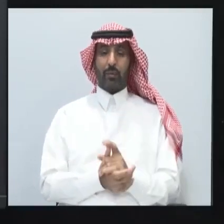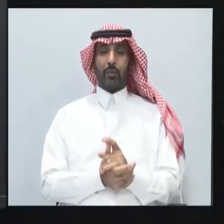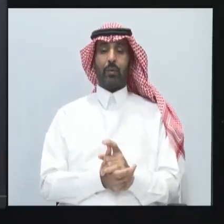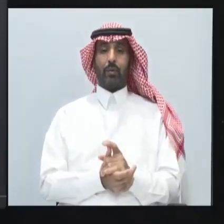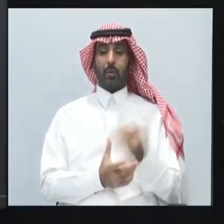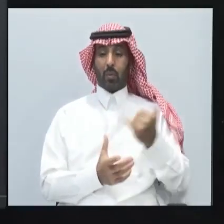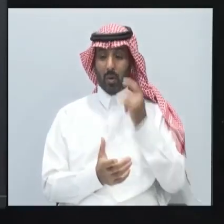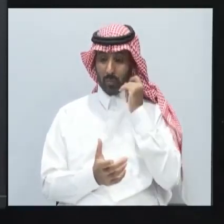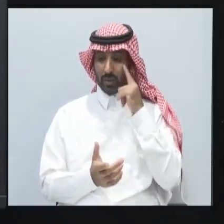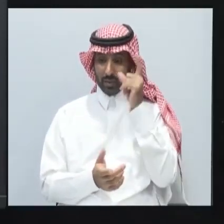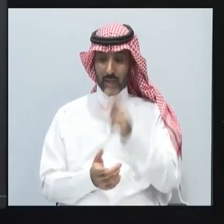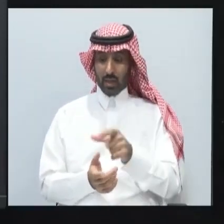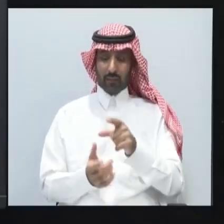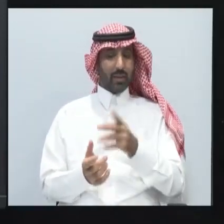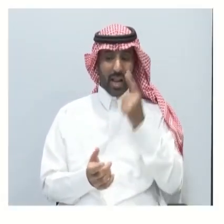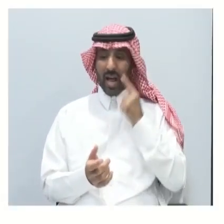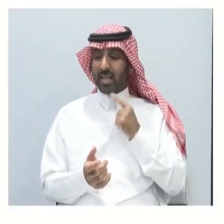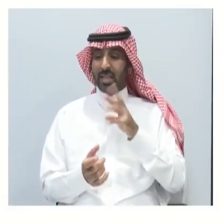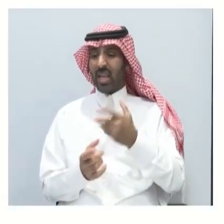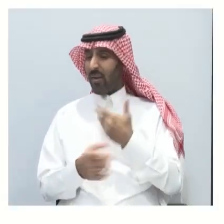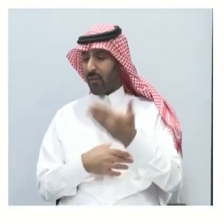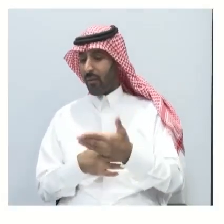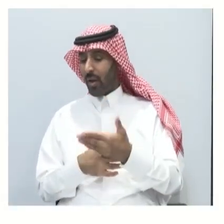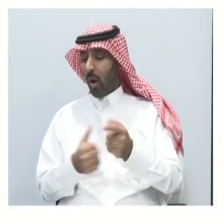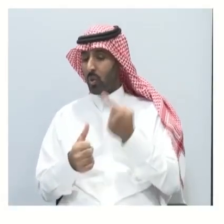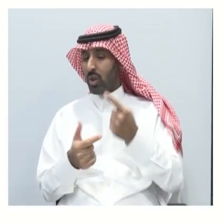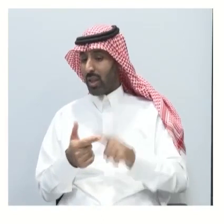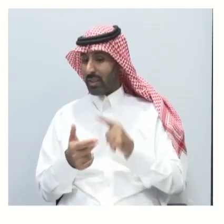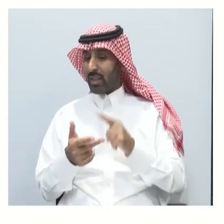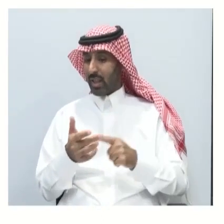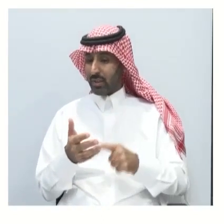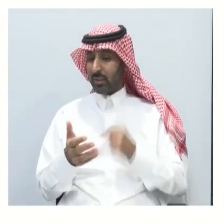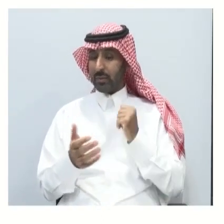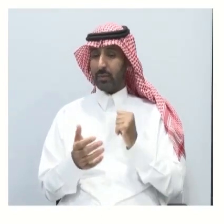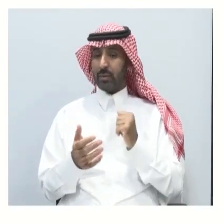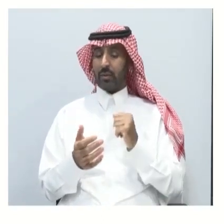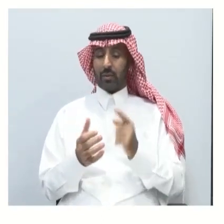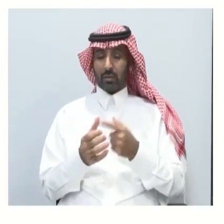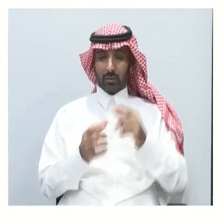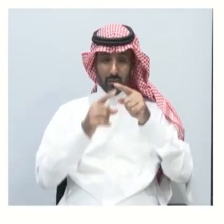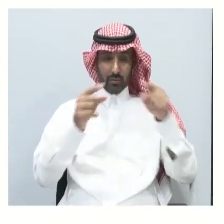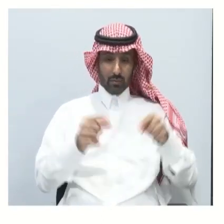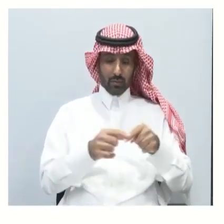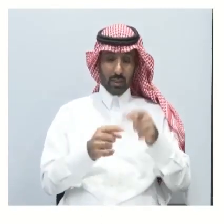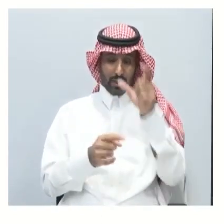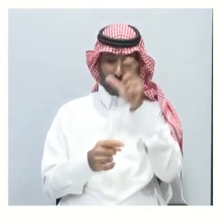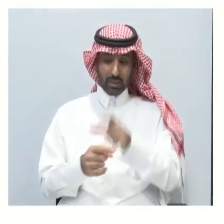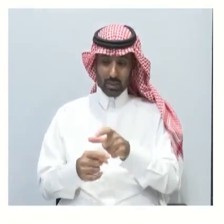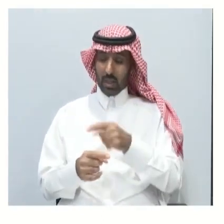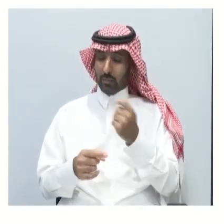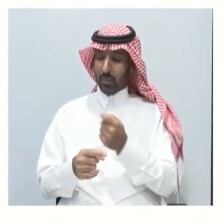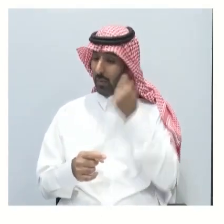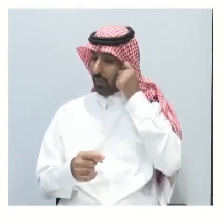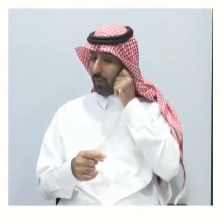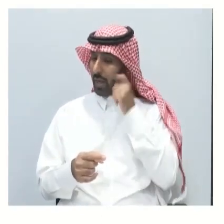writing about a person's life. So for example, I have here, I have this character, I'm going to write